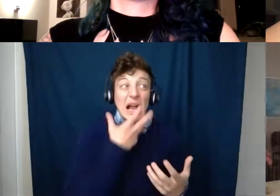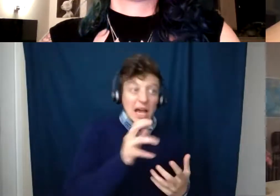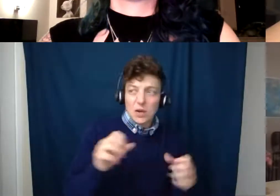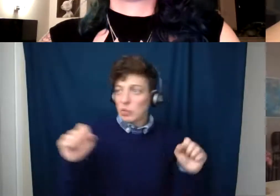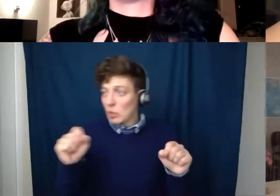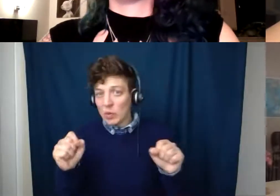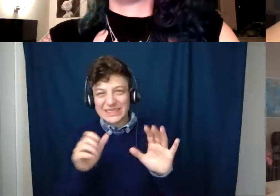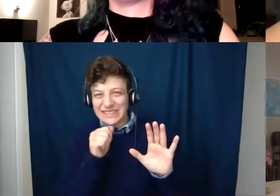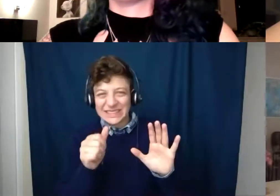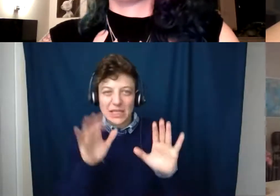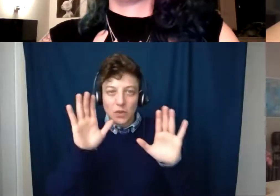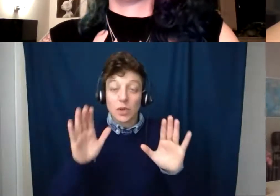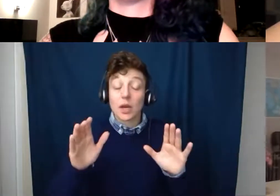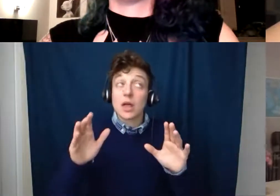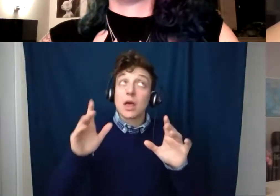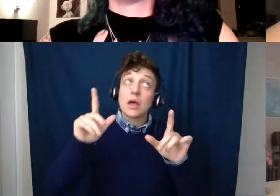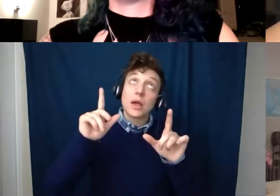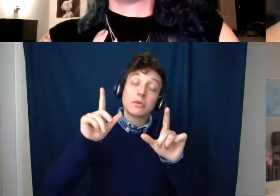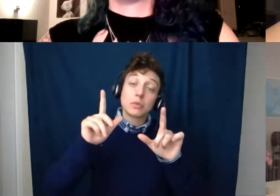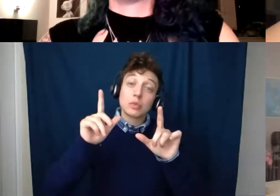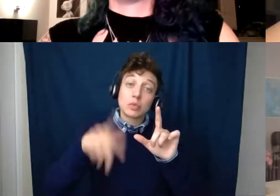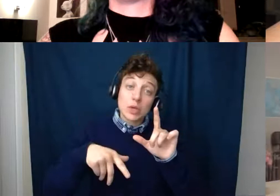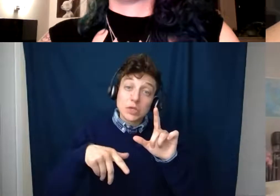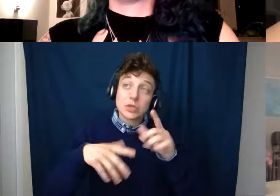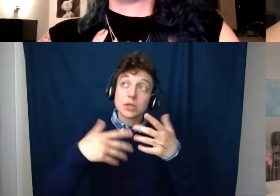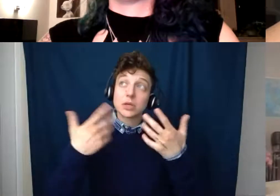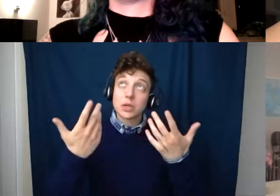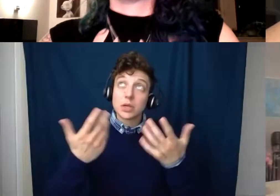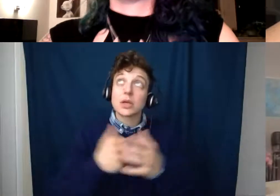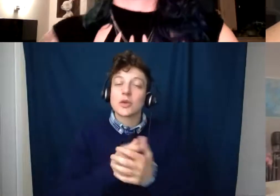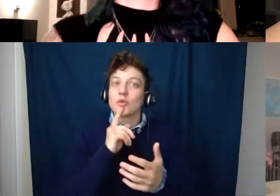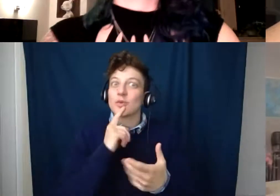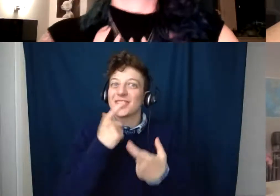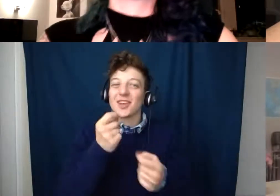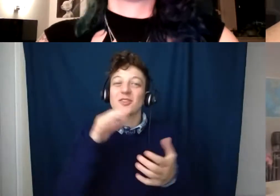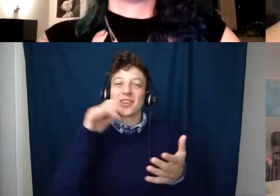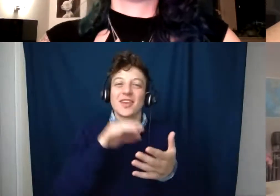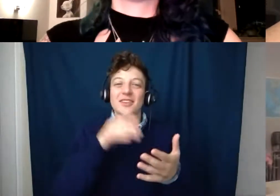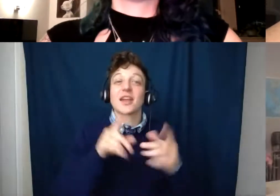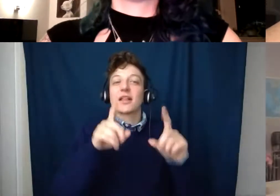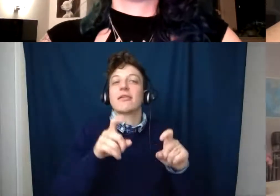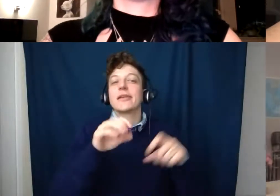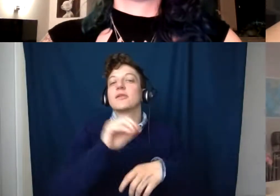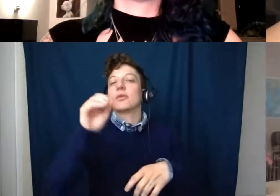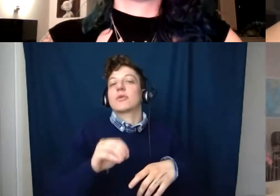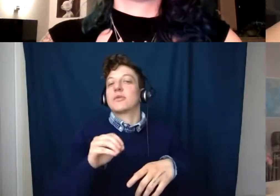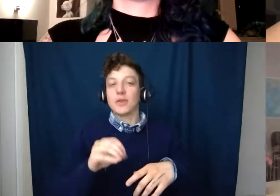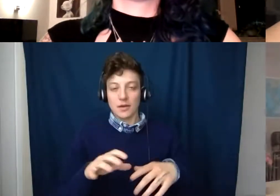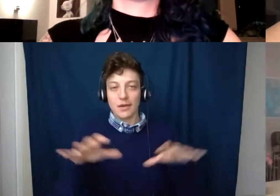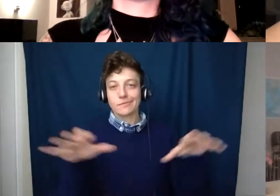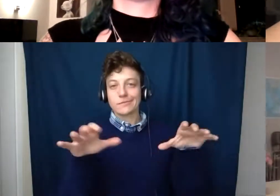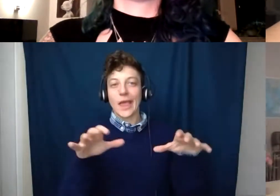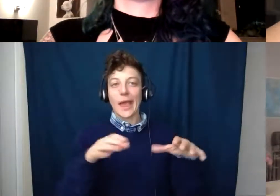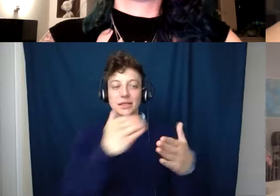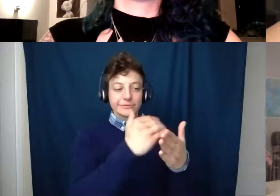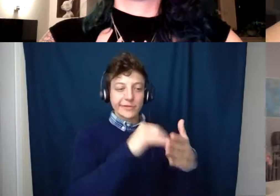the expiration, there was like this really interesting study done where like they tested the percent of like the active ingredient in